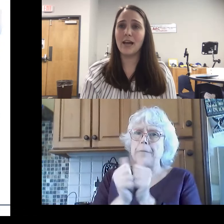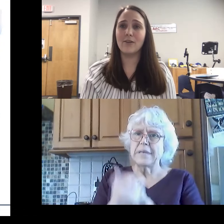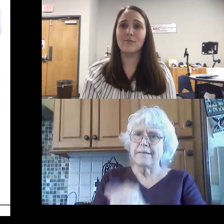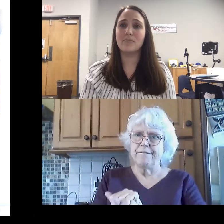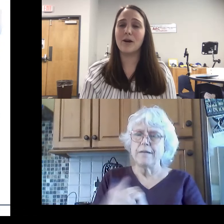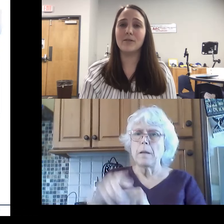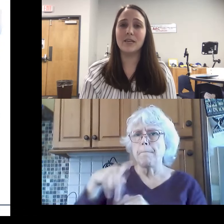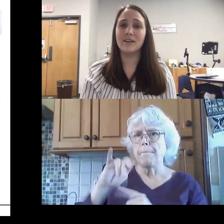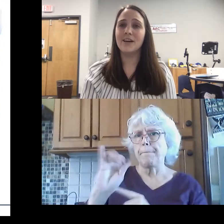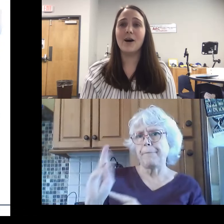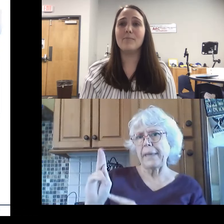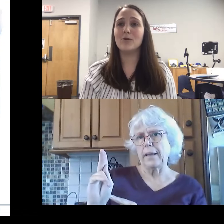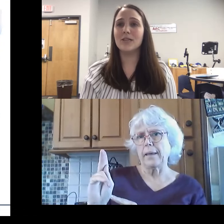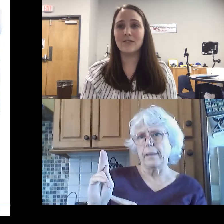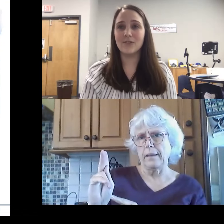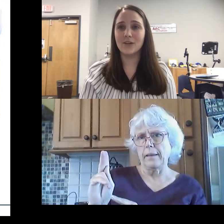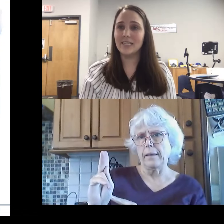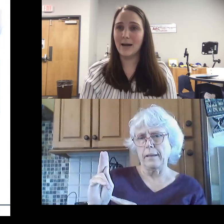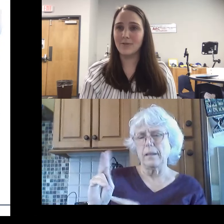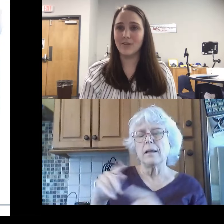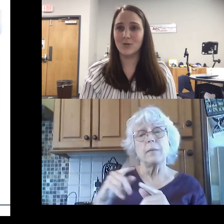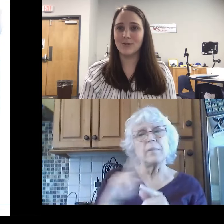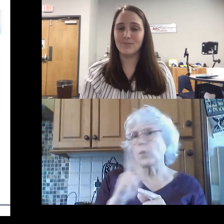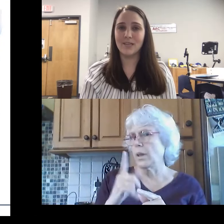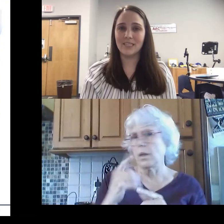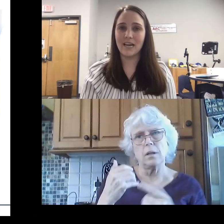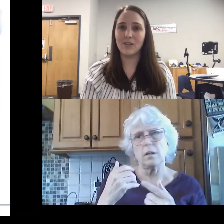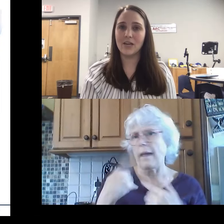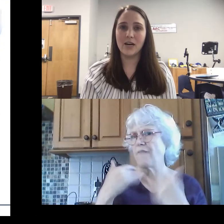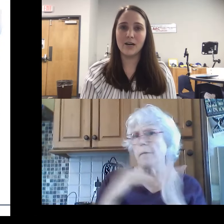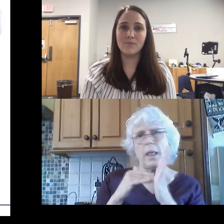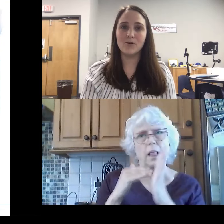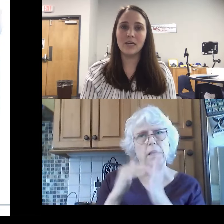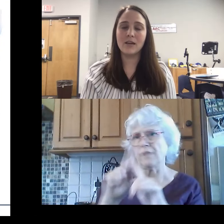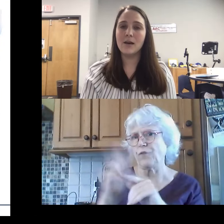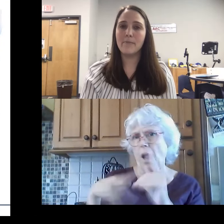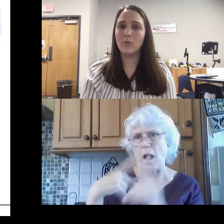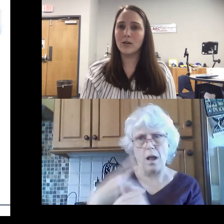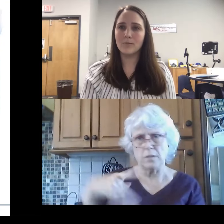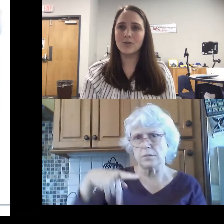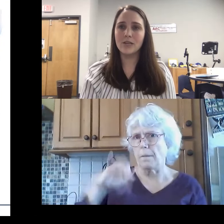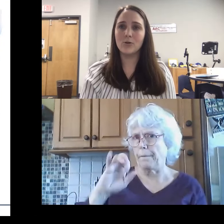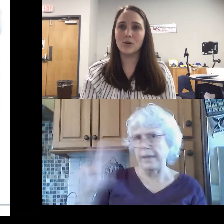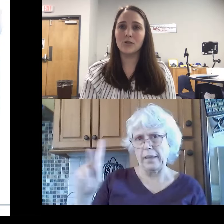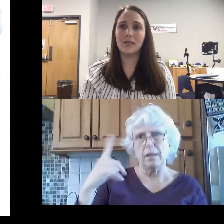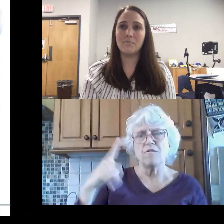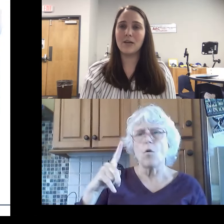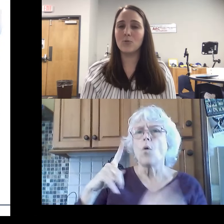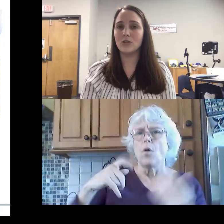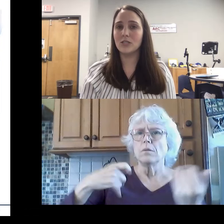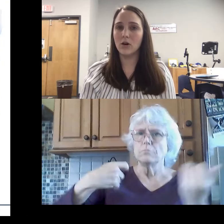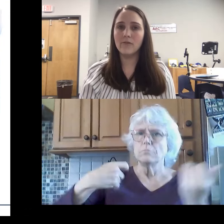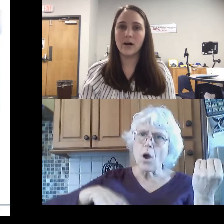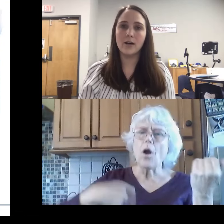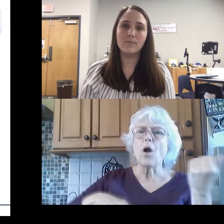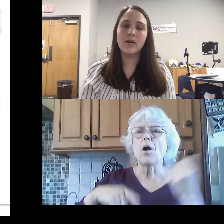one out of probably a million different adaptive guitar picks out there. You can buy one commercially or you can make